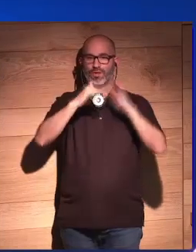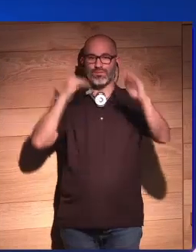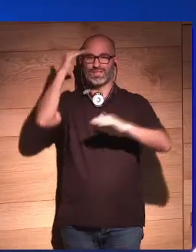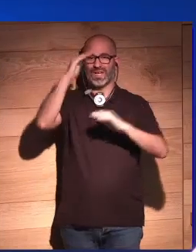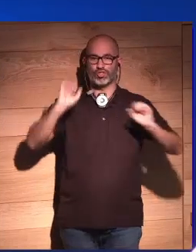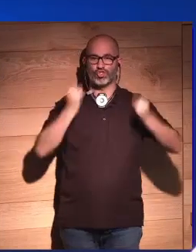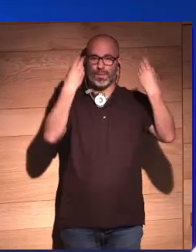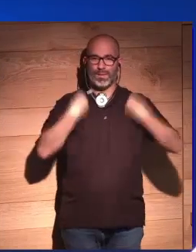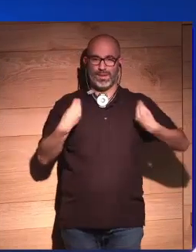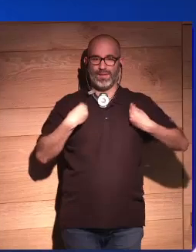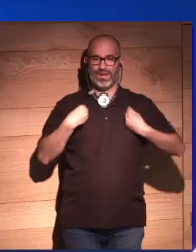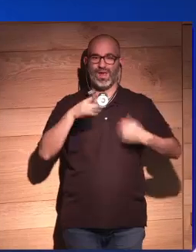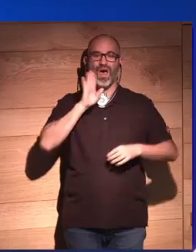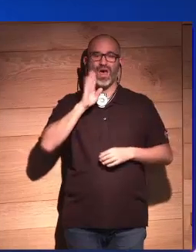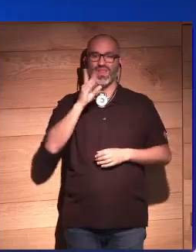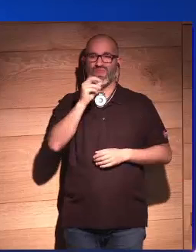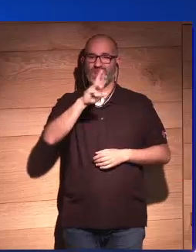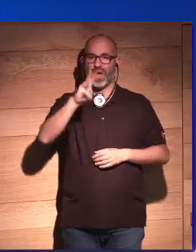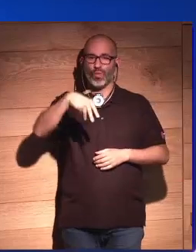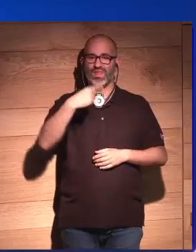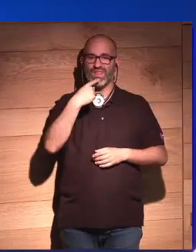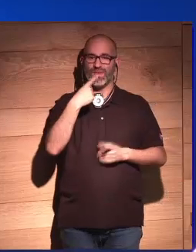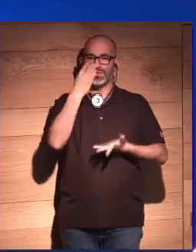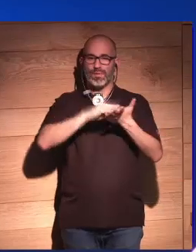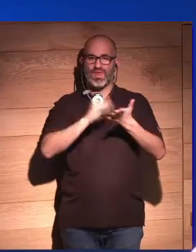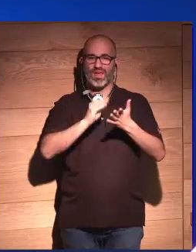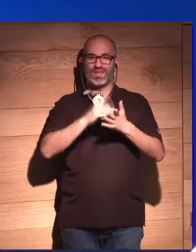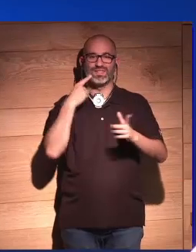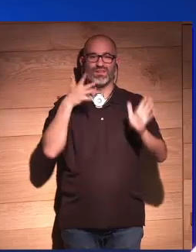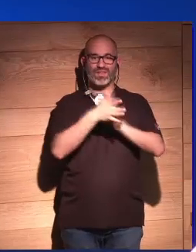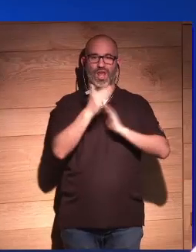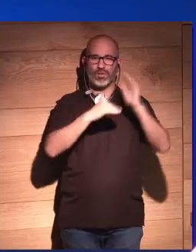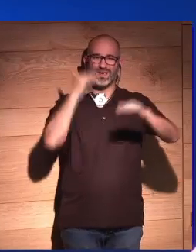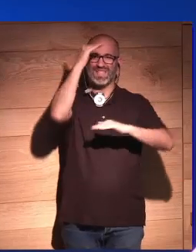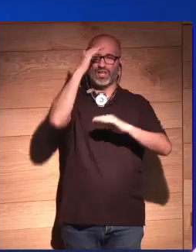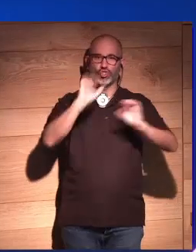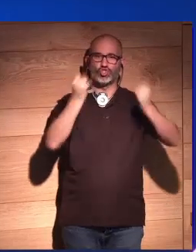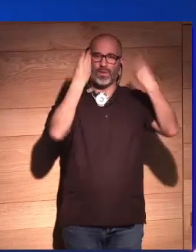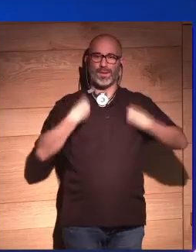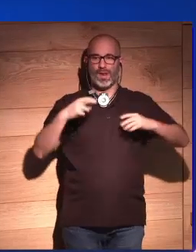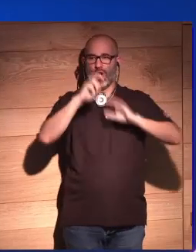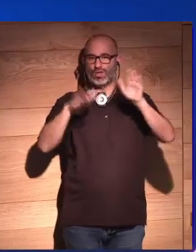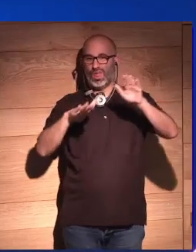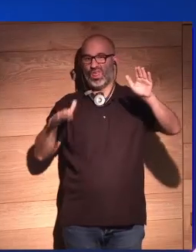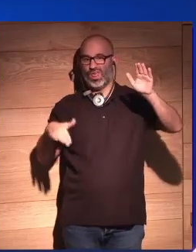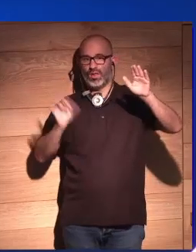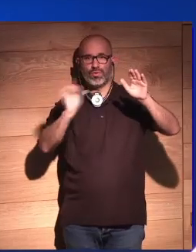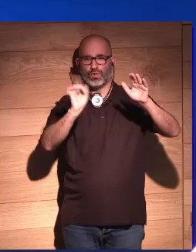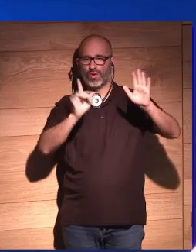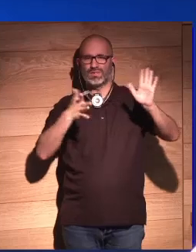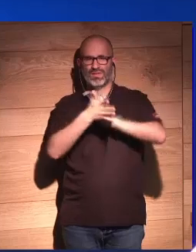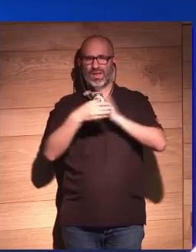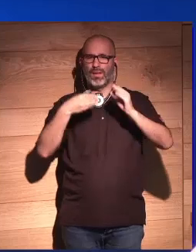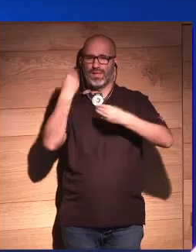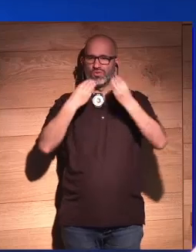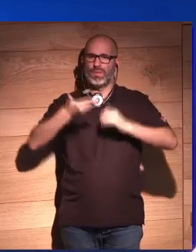to see women moving into this rapidly emerging field of technology, and how powerful the effects